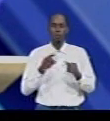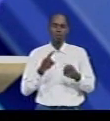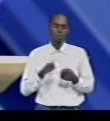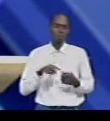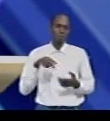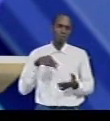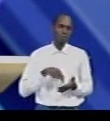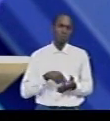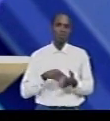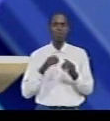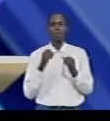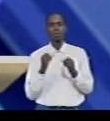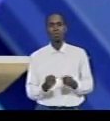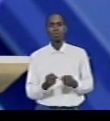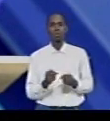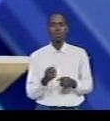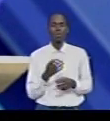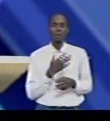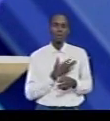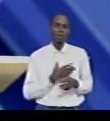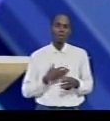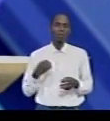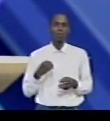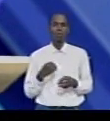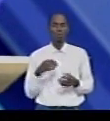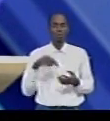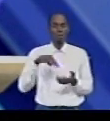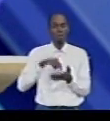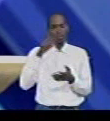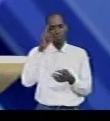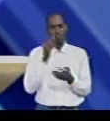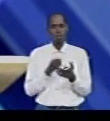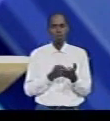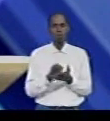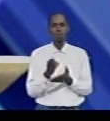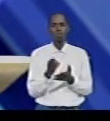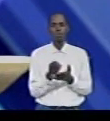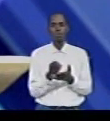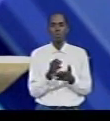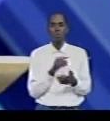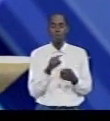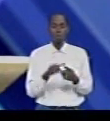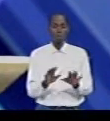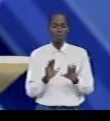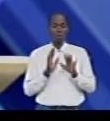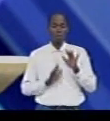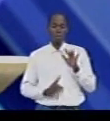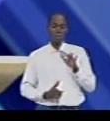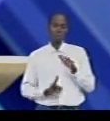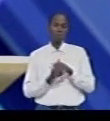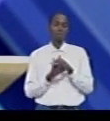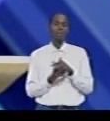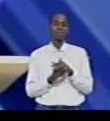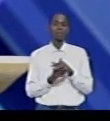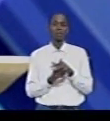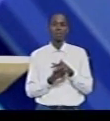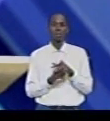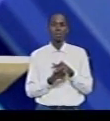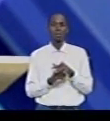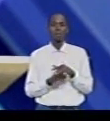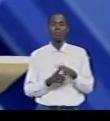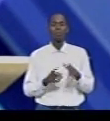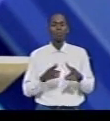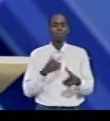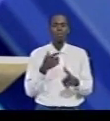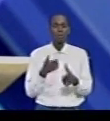and firmly and forthrightly for the truth. When fear comes in, compromise will come in. When fear